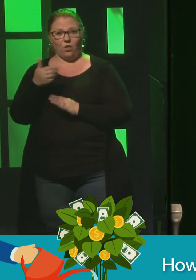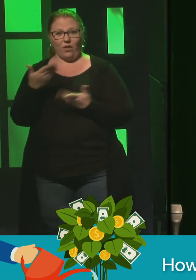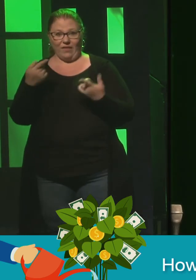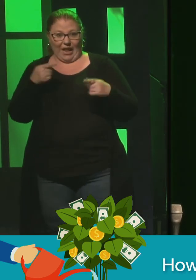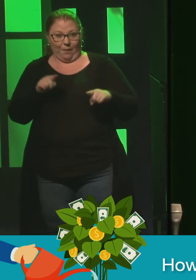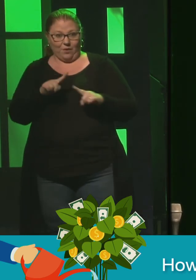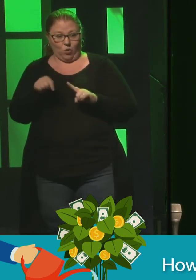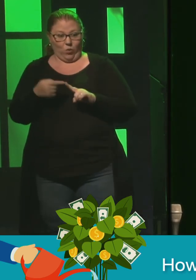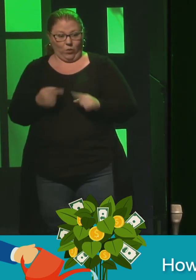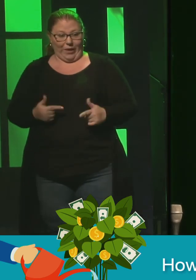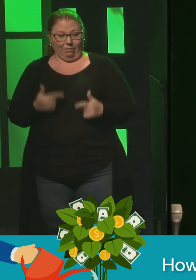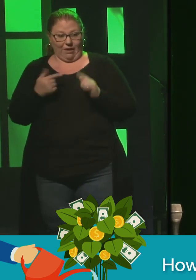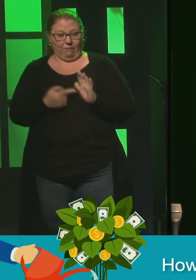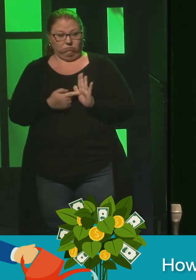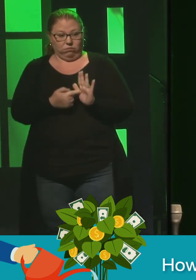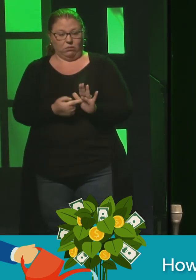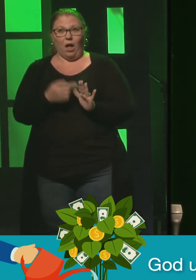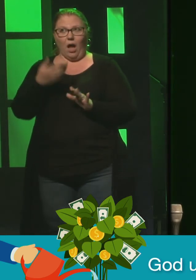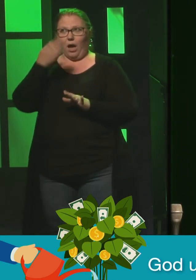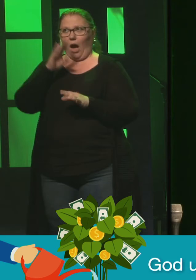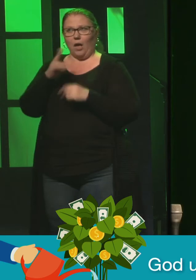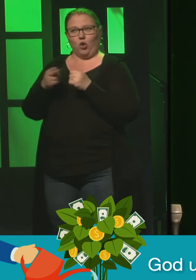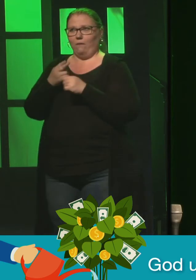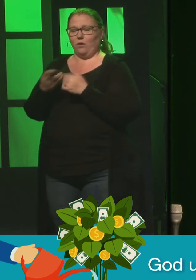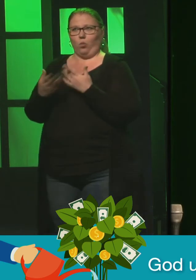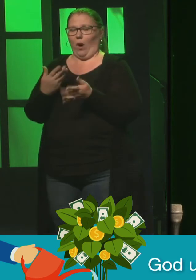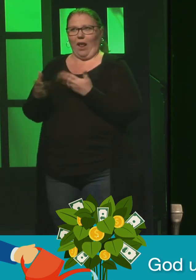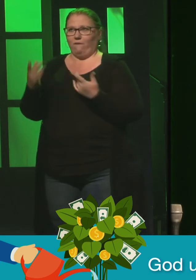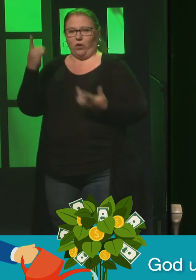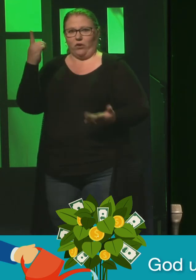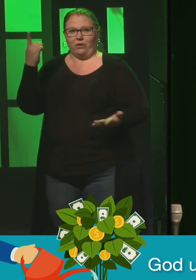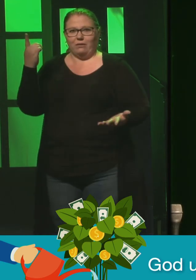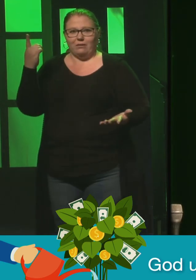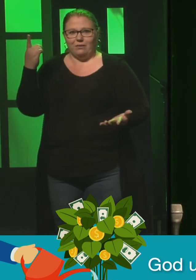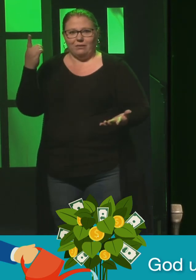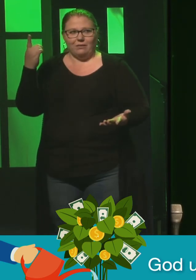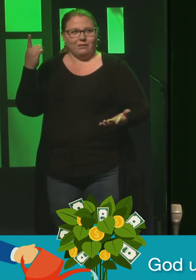live this out, God, the universe, whatever, right?